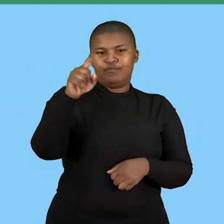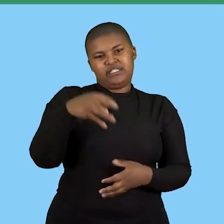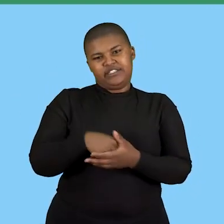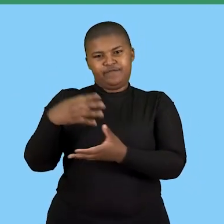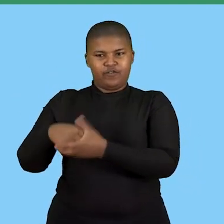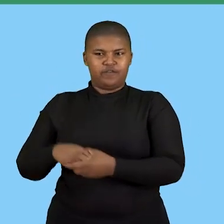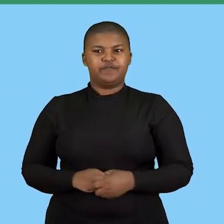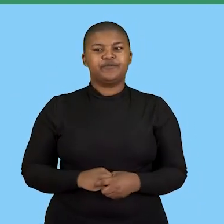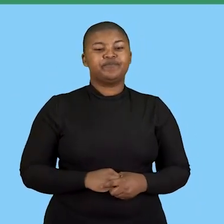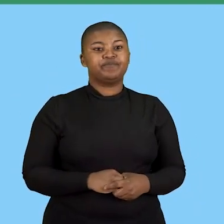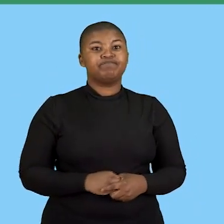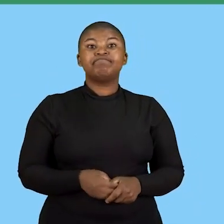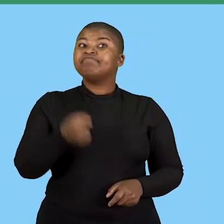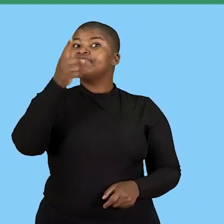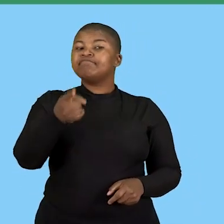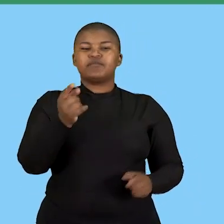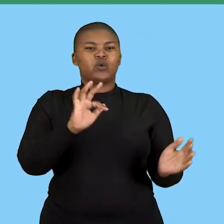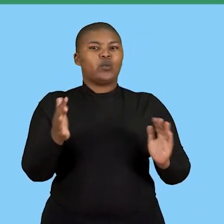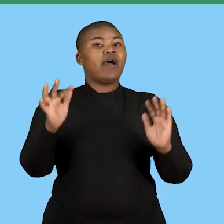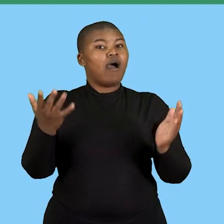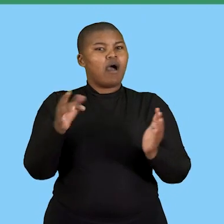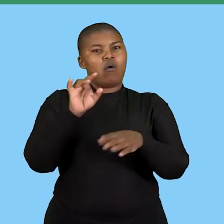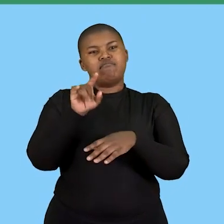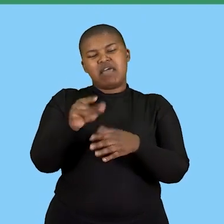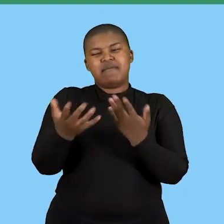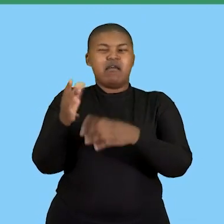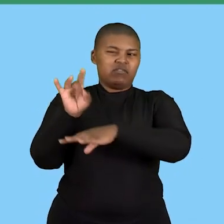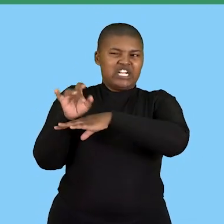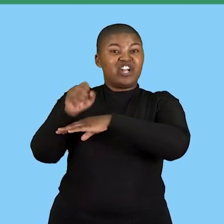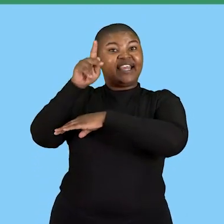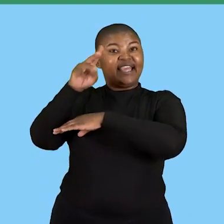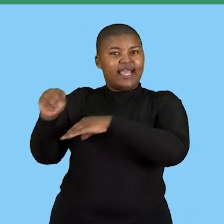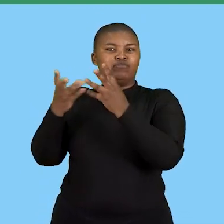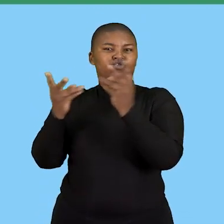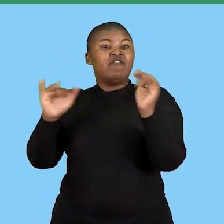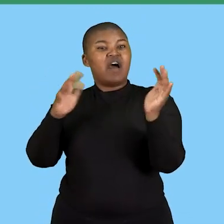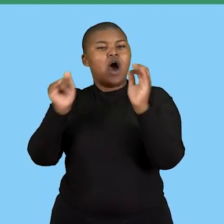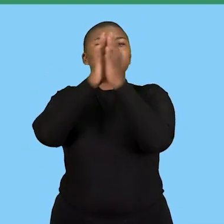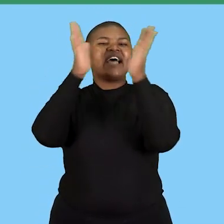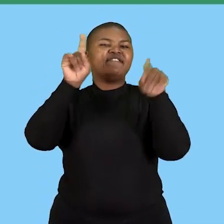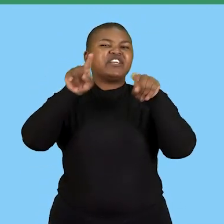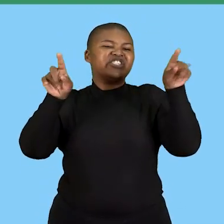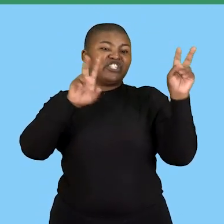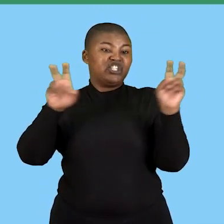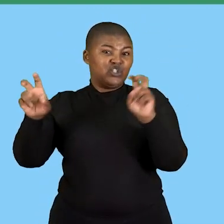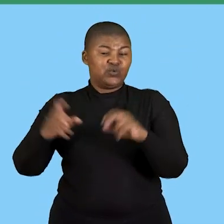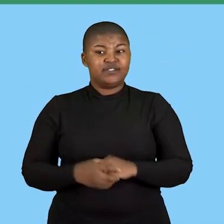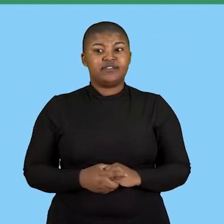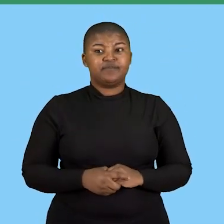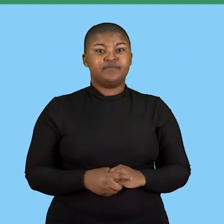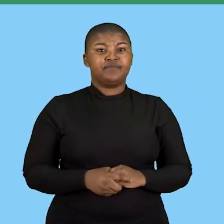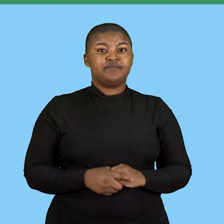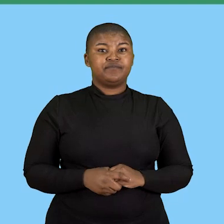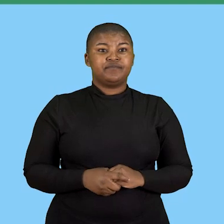one language only. So those are ways in which the business would deal with these diversity issues. So